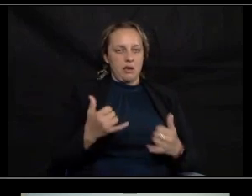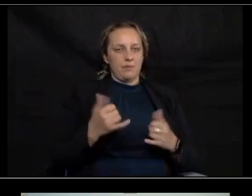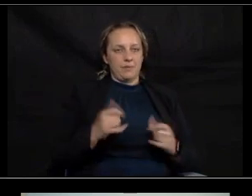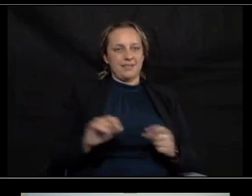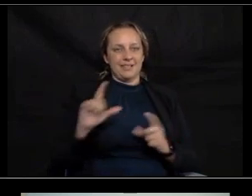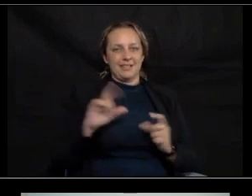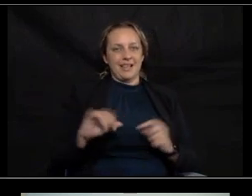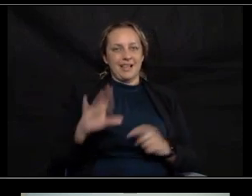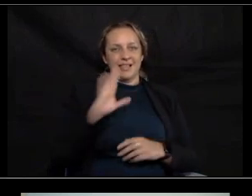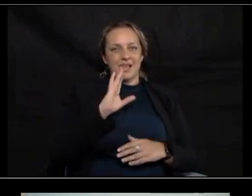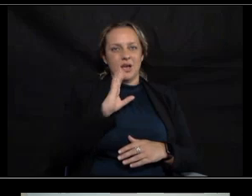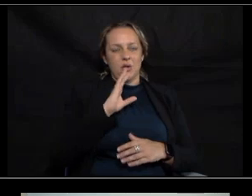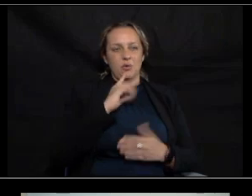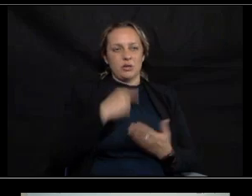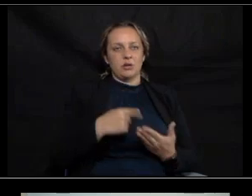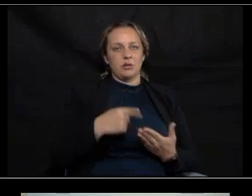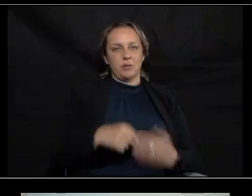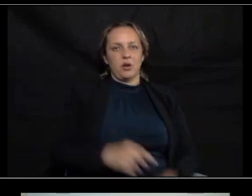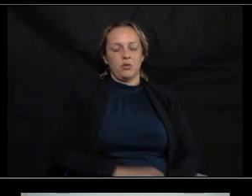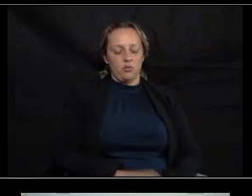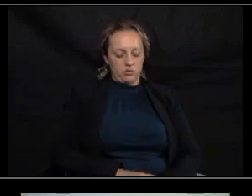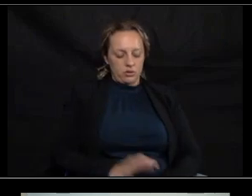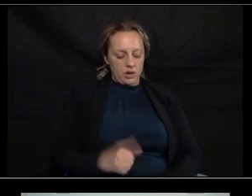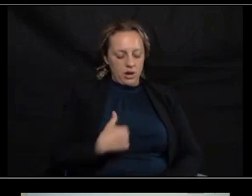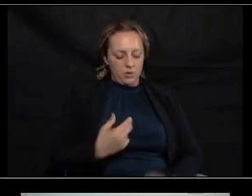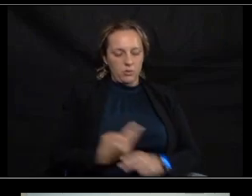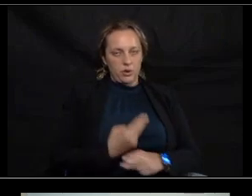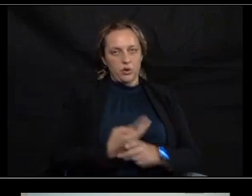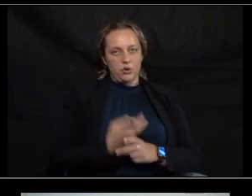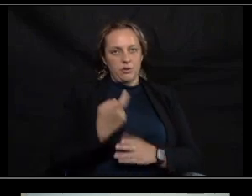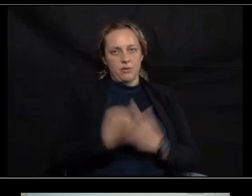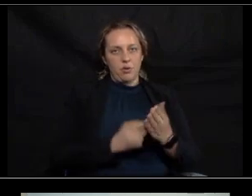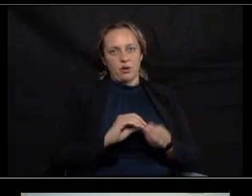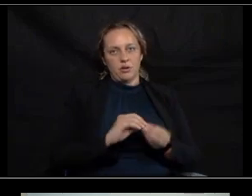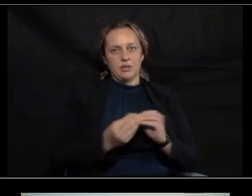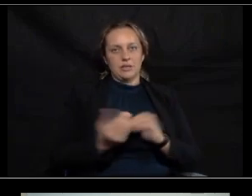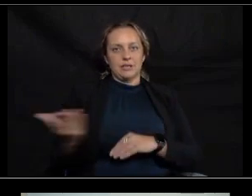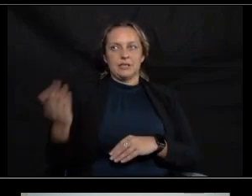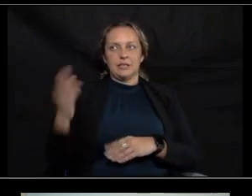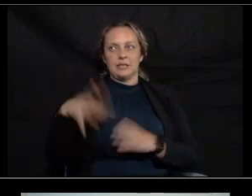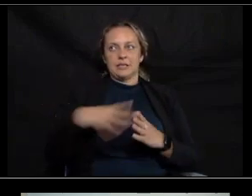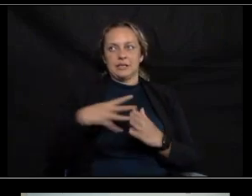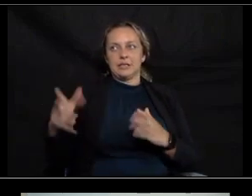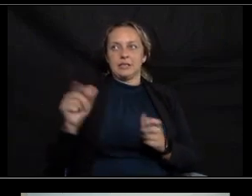here that'll we'll talk about how we use the price indices. Next slide, please.